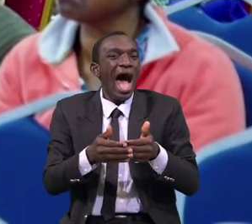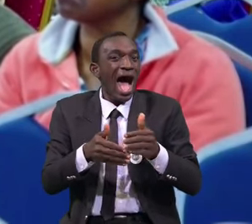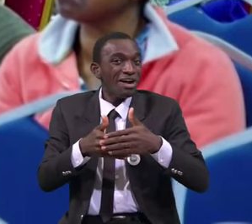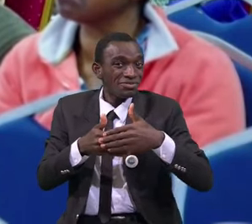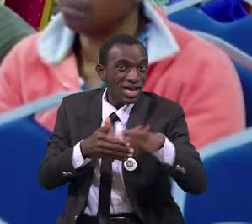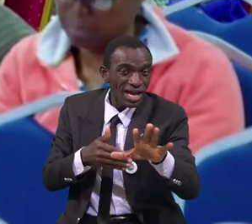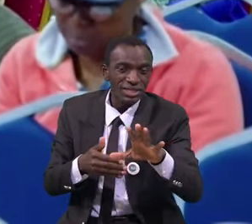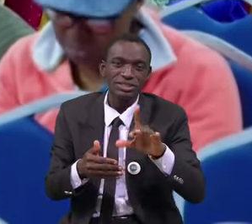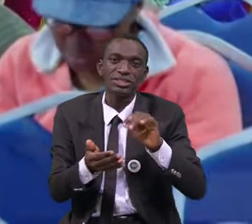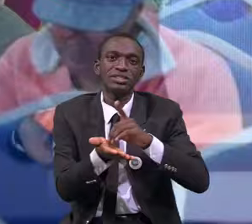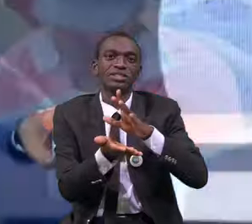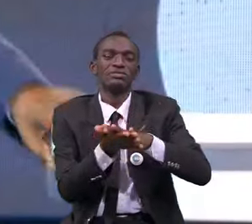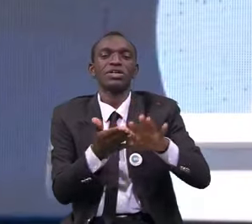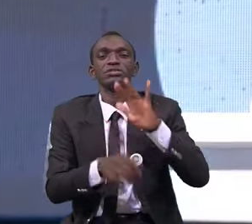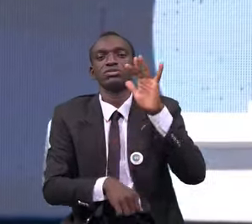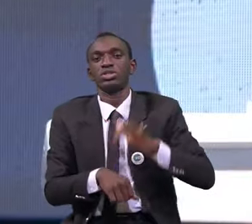divine touch.